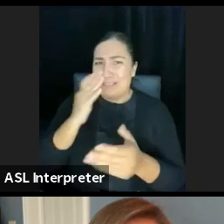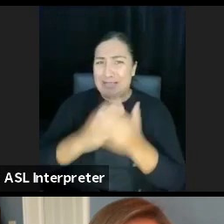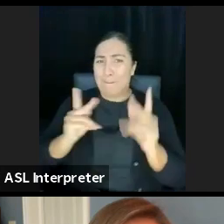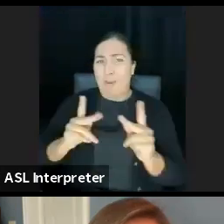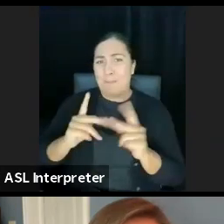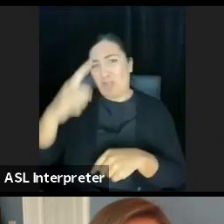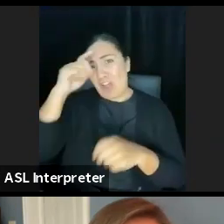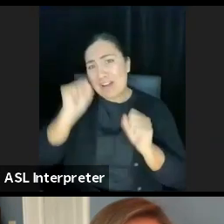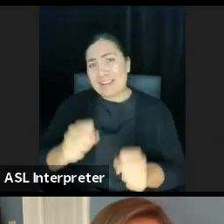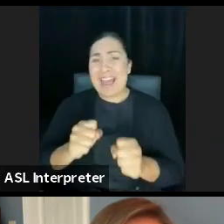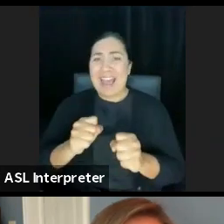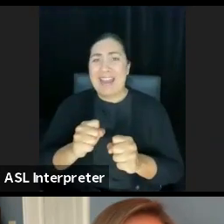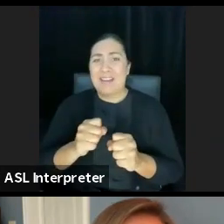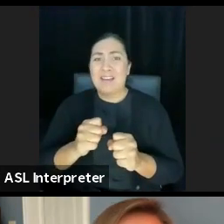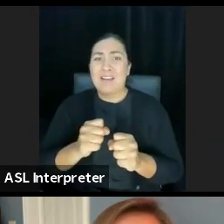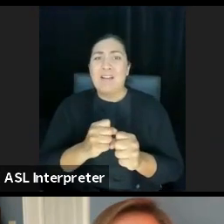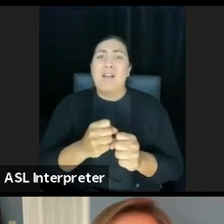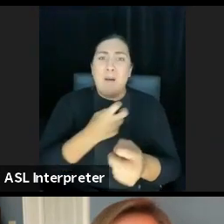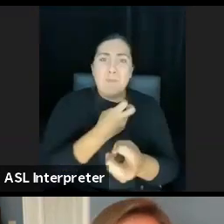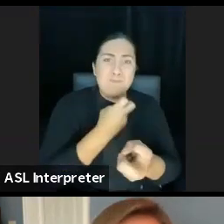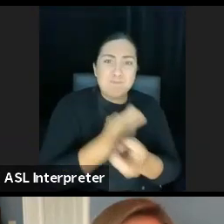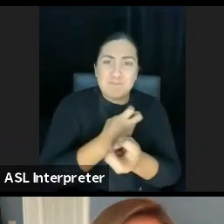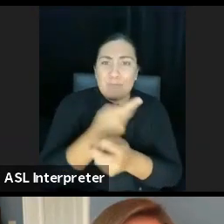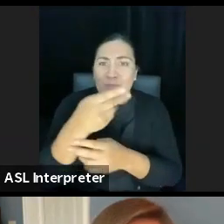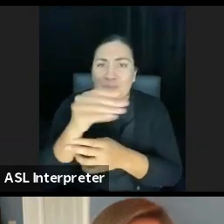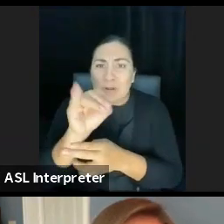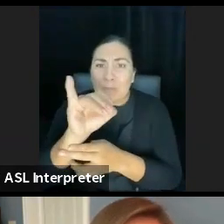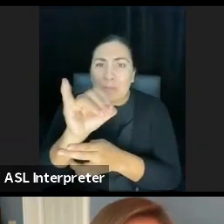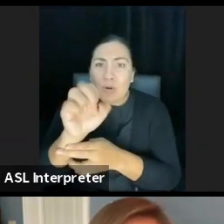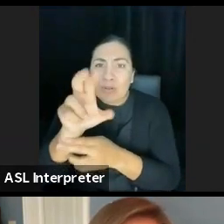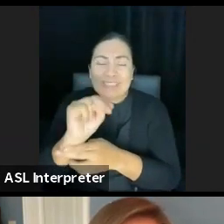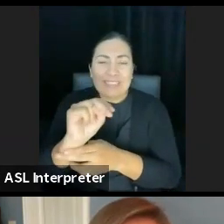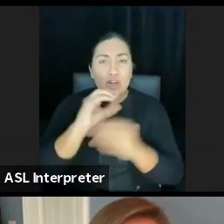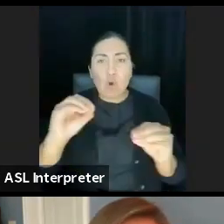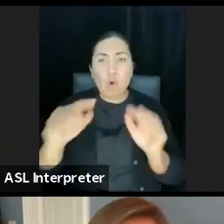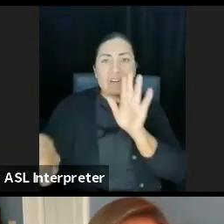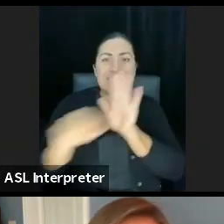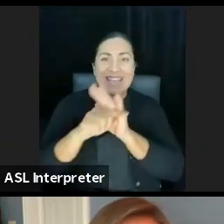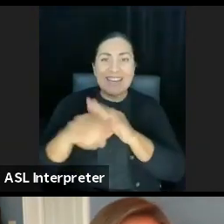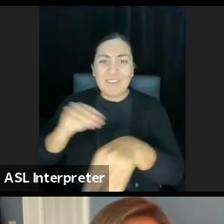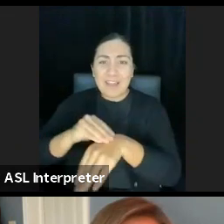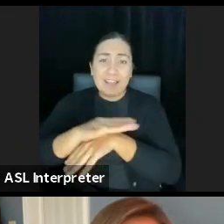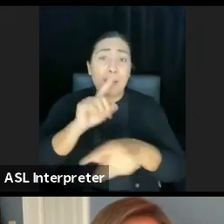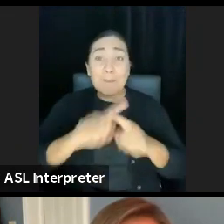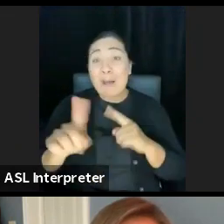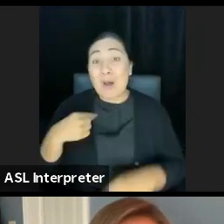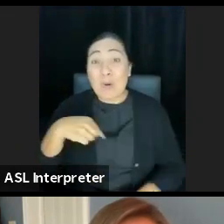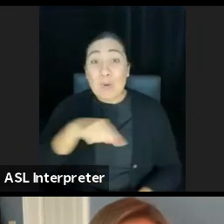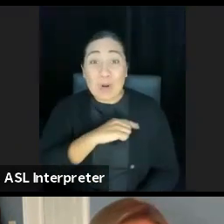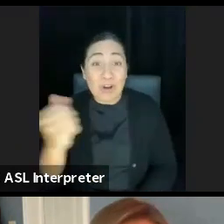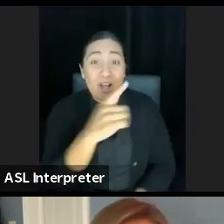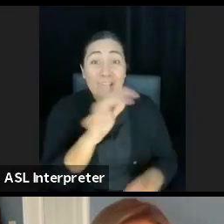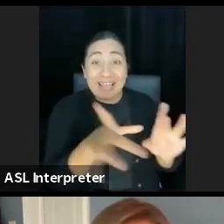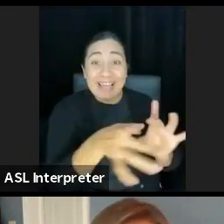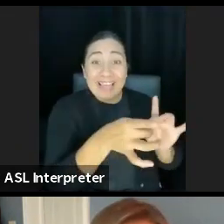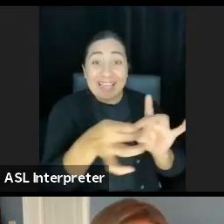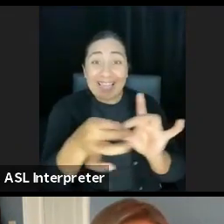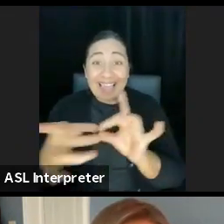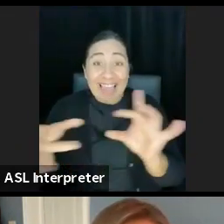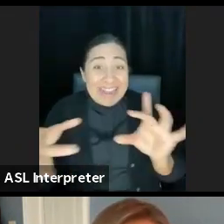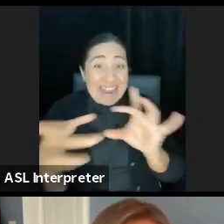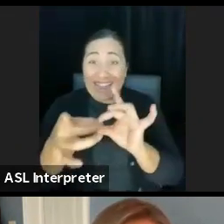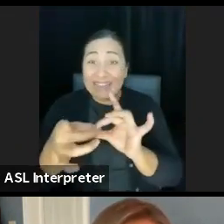have no negative impact. It's all connected. I guess that's the lesson we're learning. We're all connected.